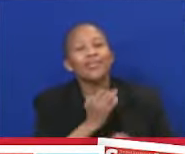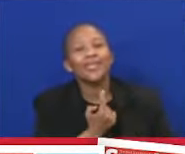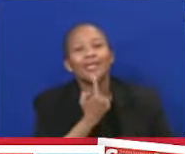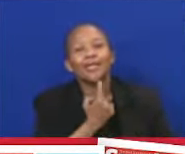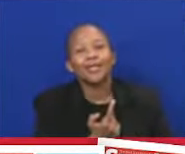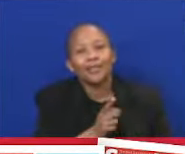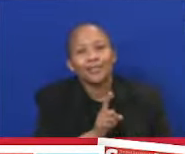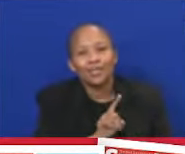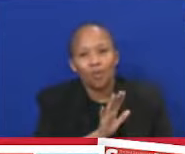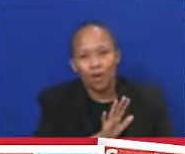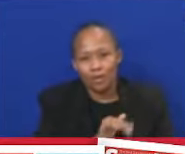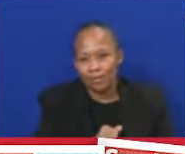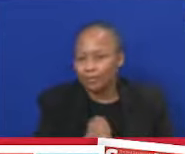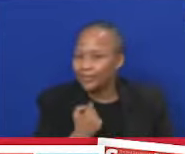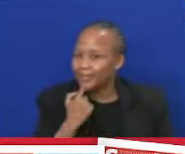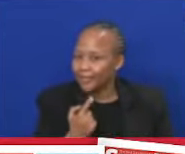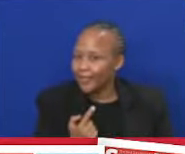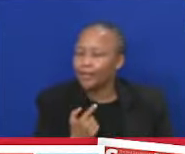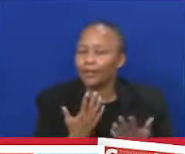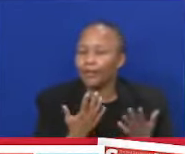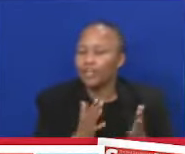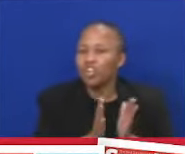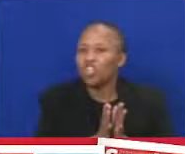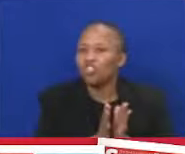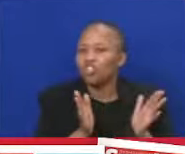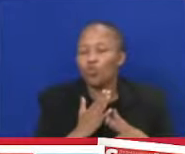general worker at the premises,